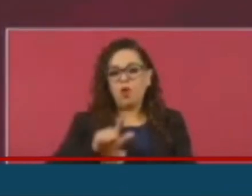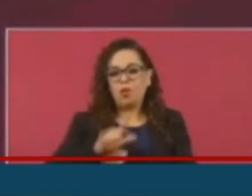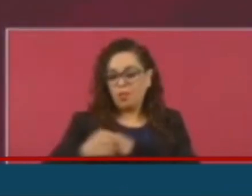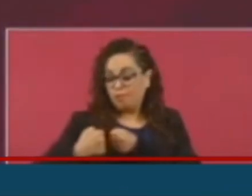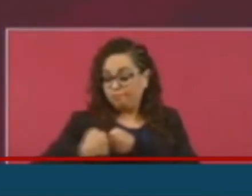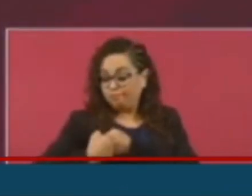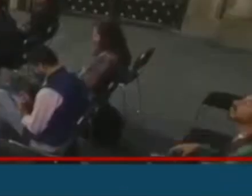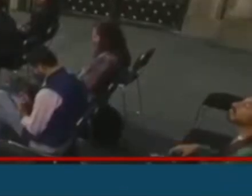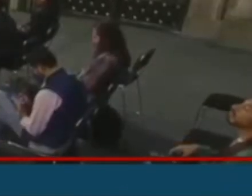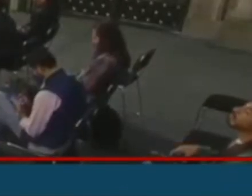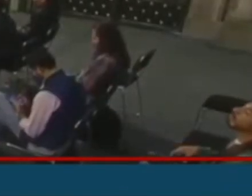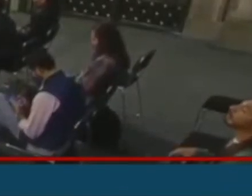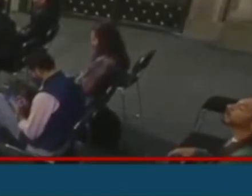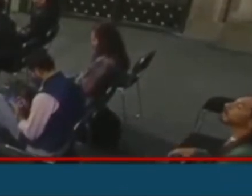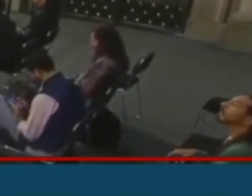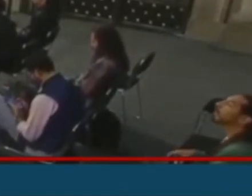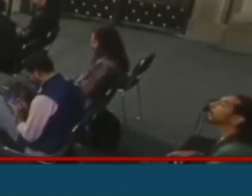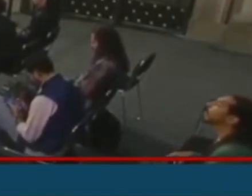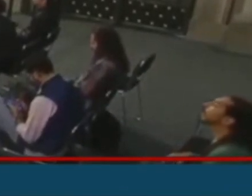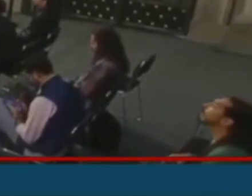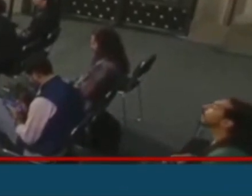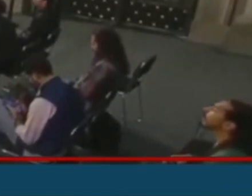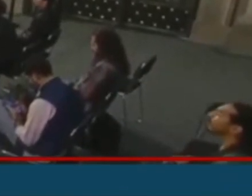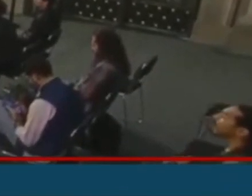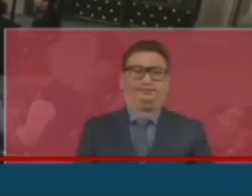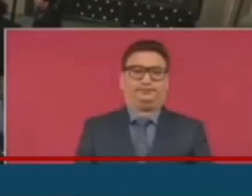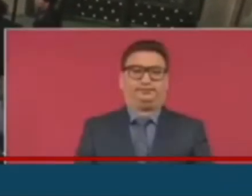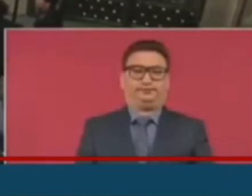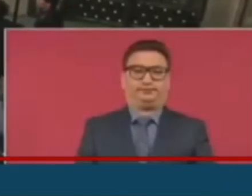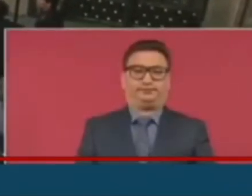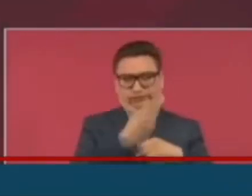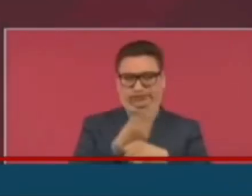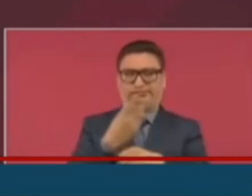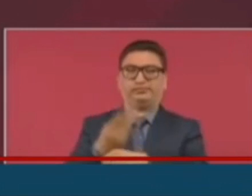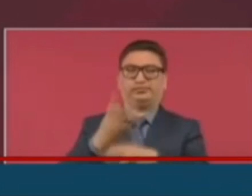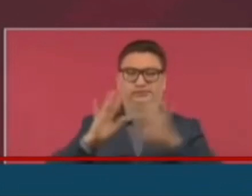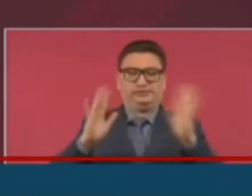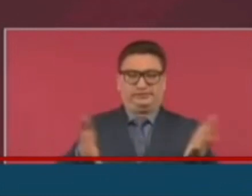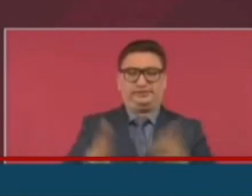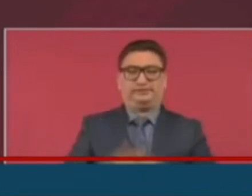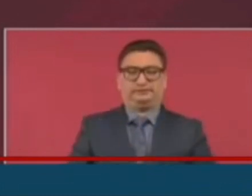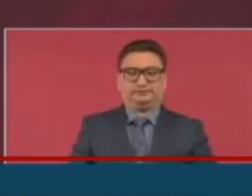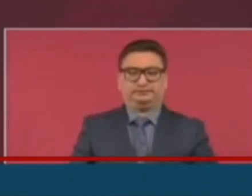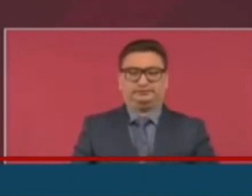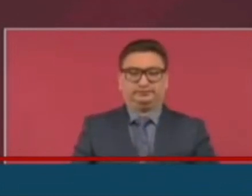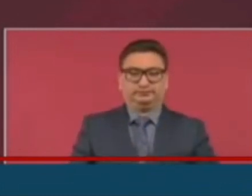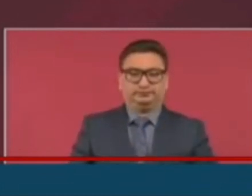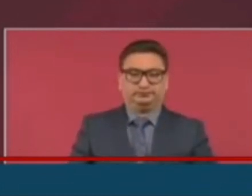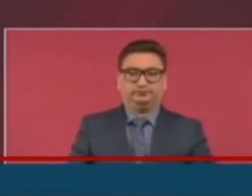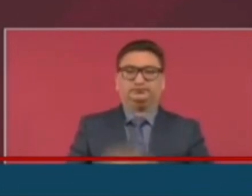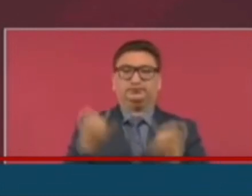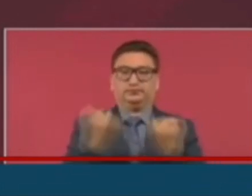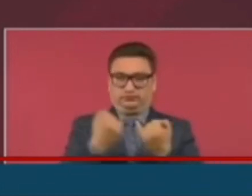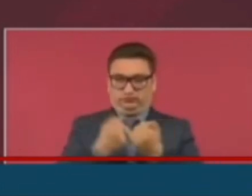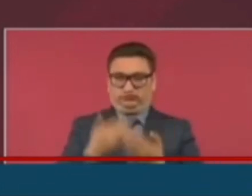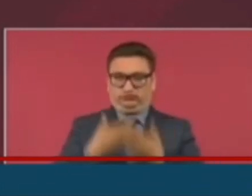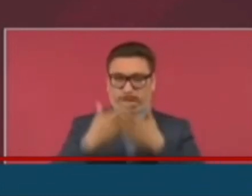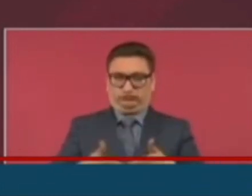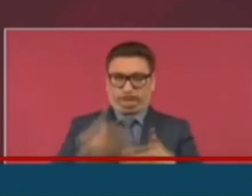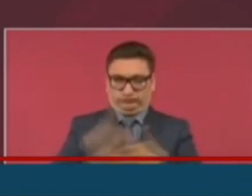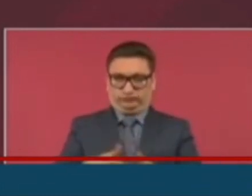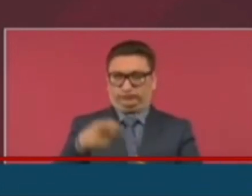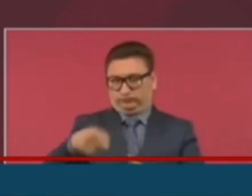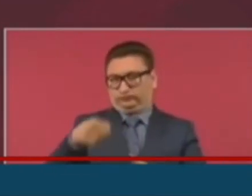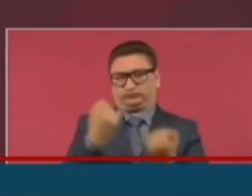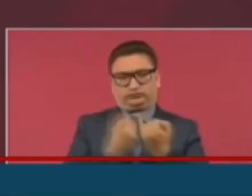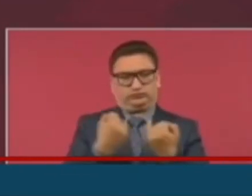consumption is to take away the anxiety and need to consume drugs among young people. In this regard, President López Obrador said that it is why the cost